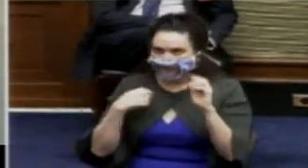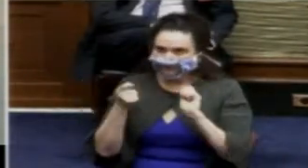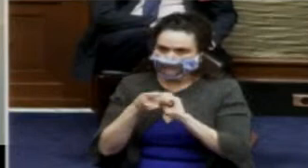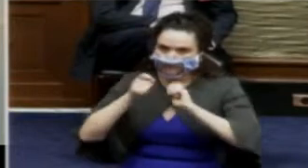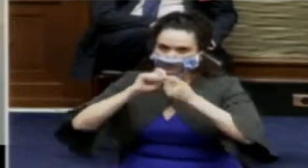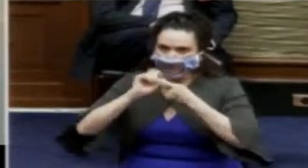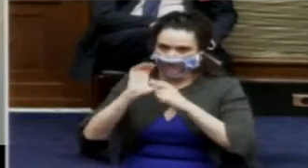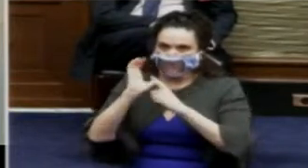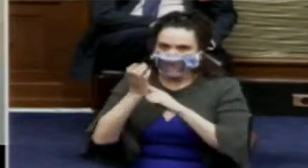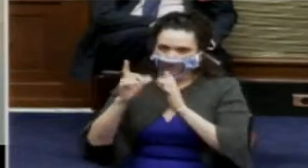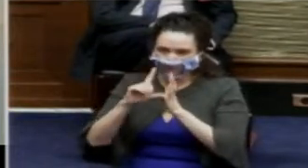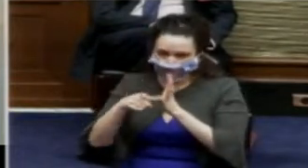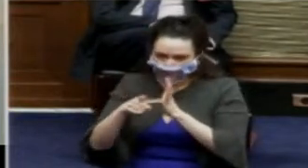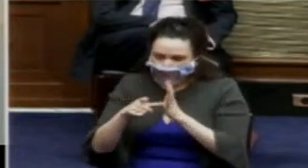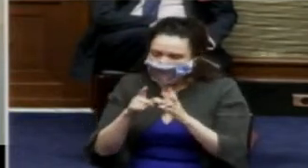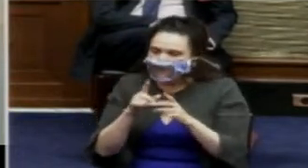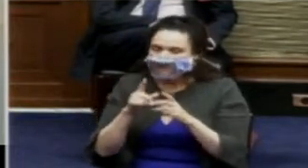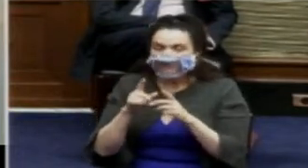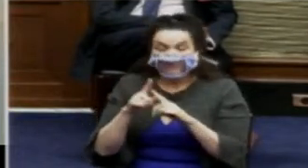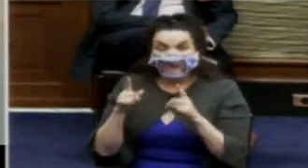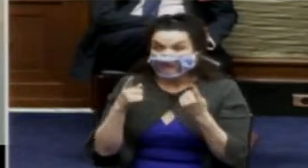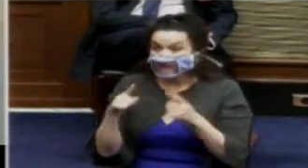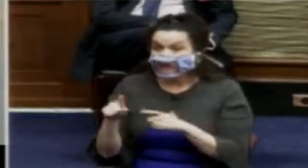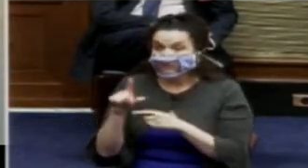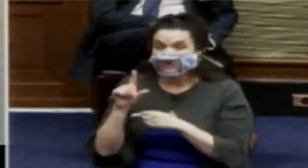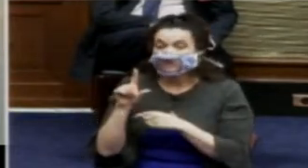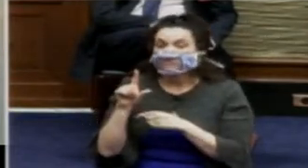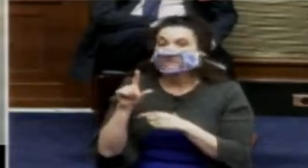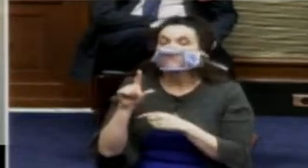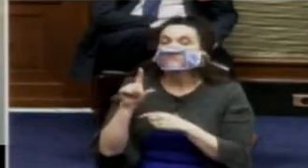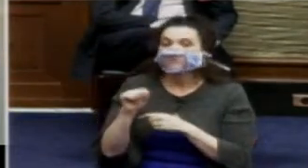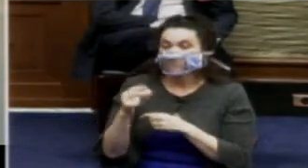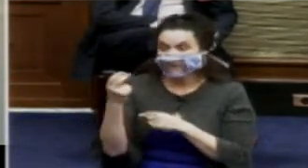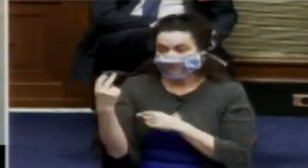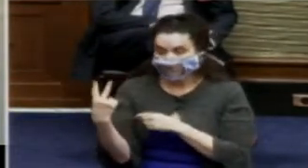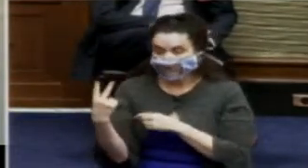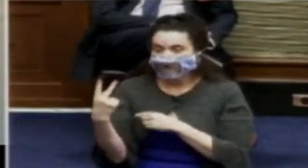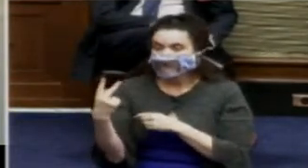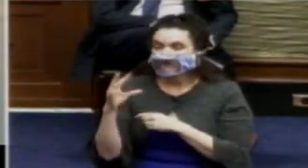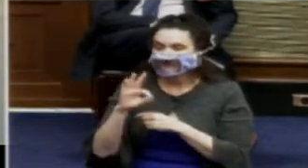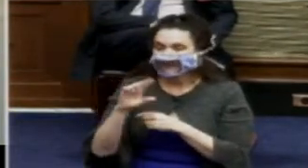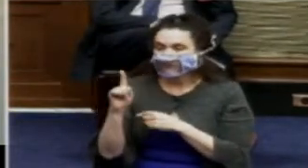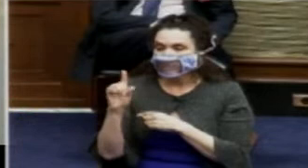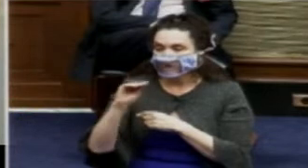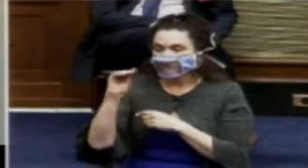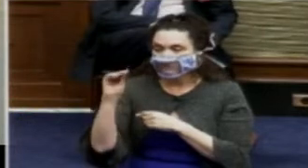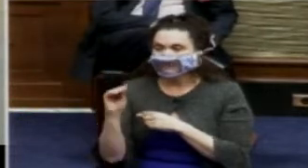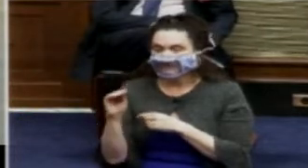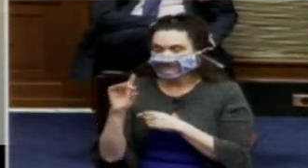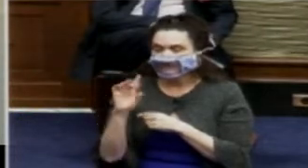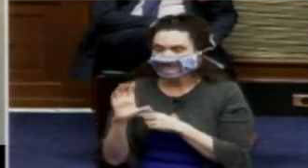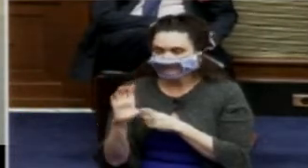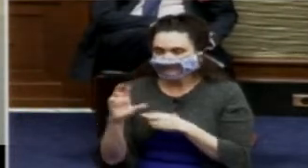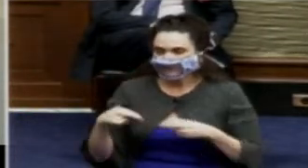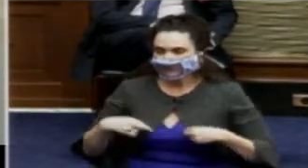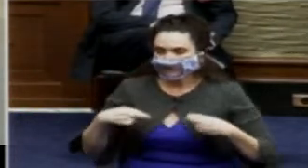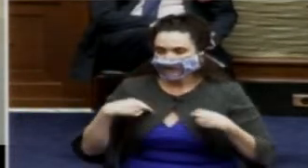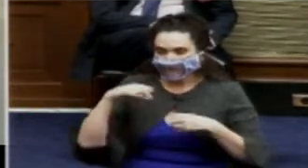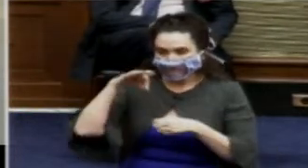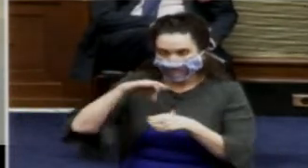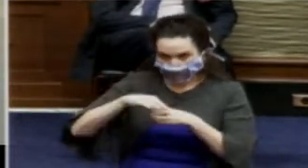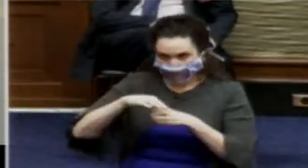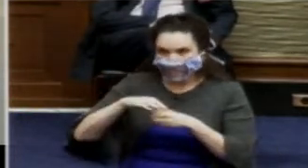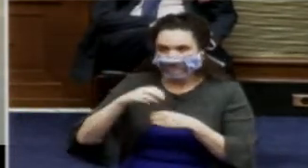and someday. But in 2012, 91% of DC residents voted for the Democratic candidate for